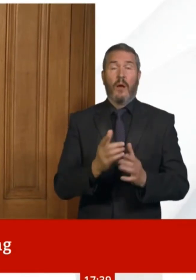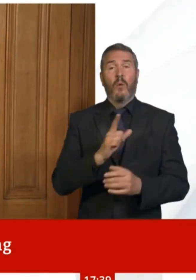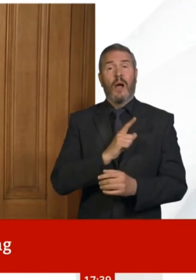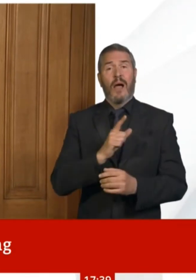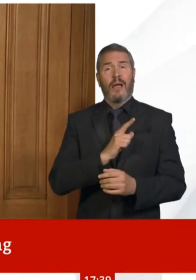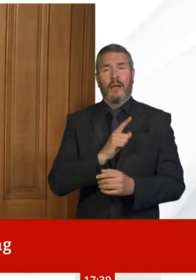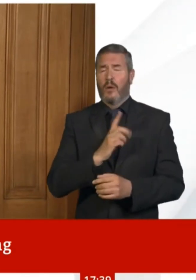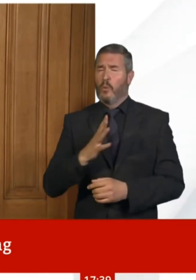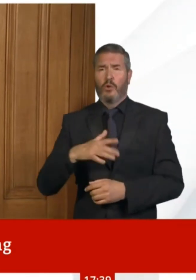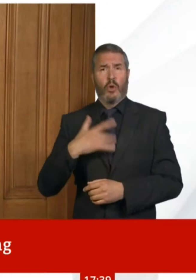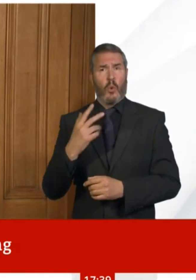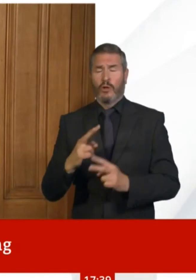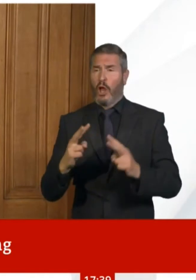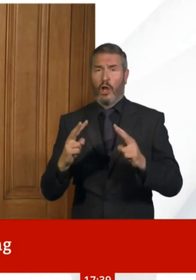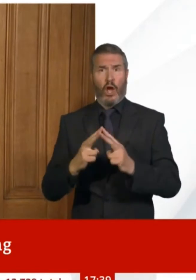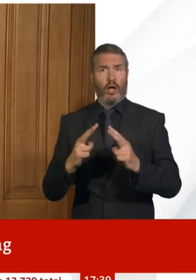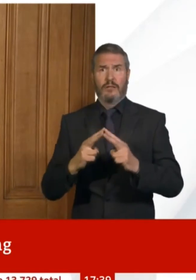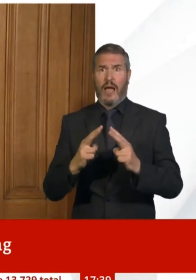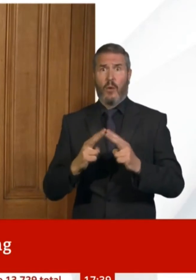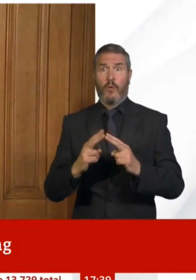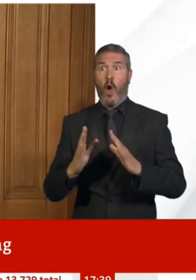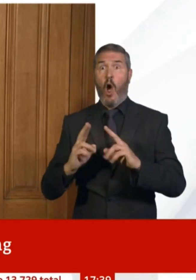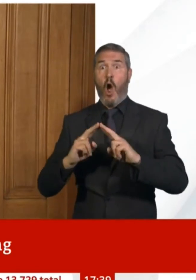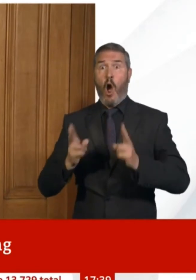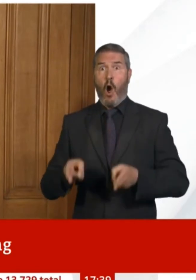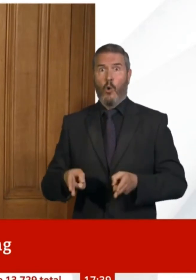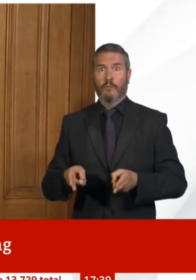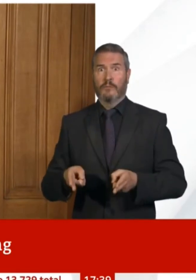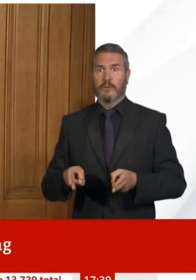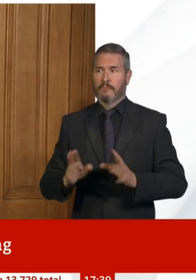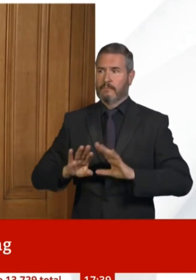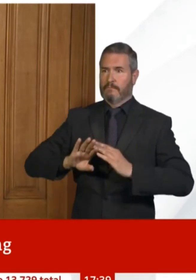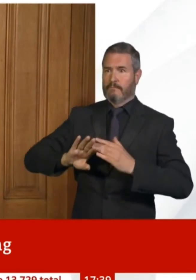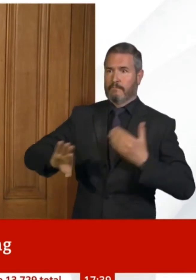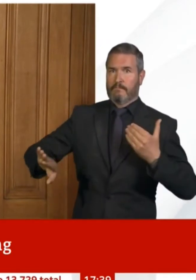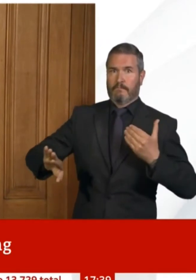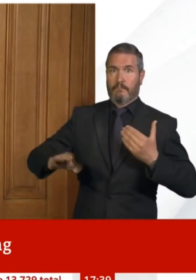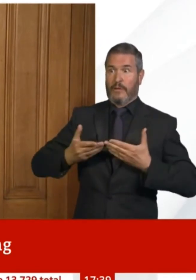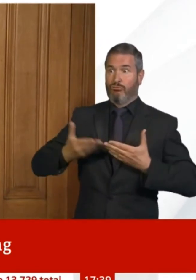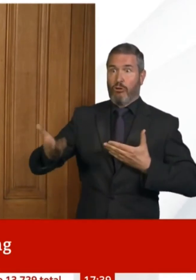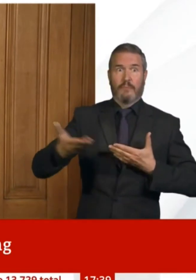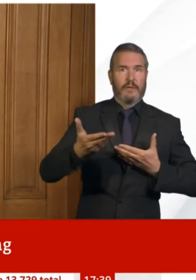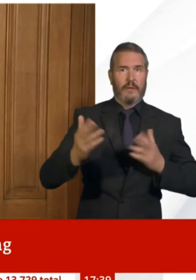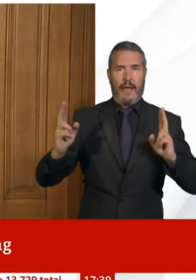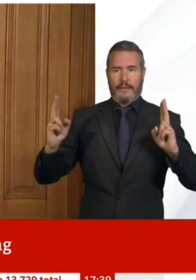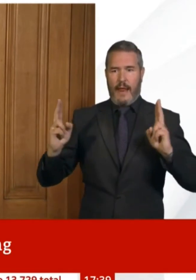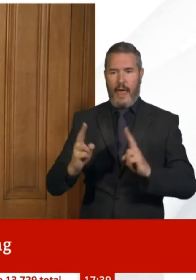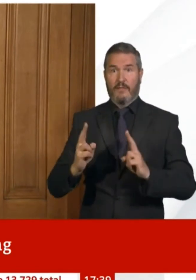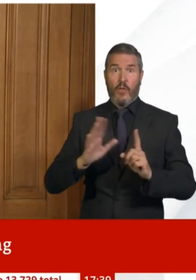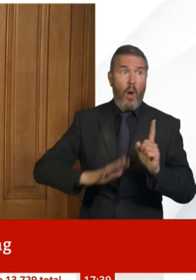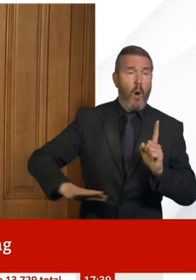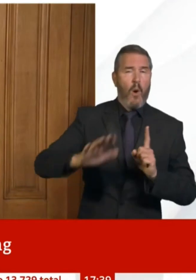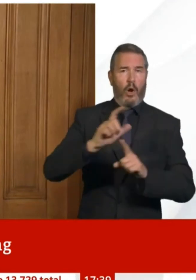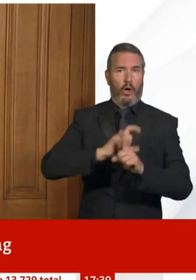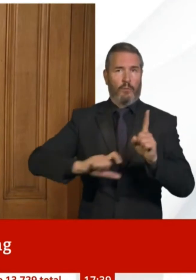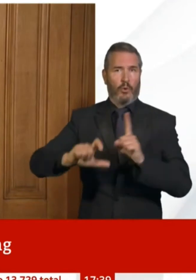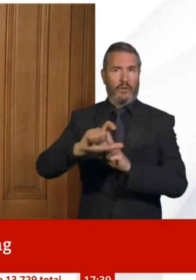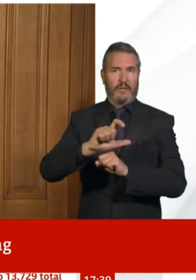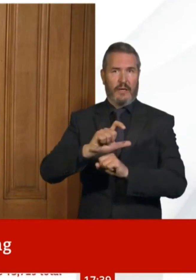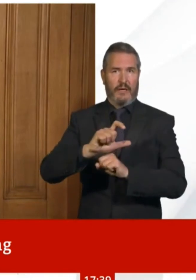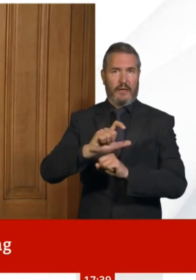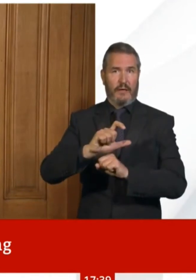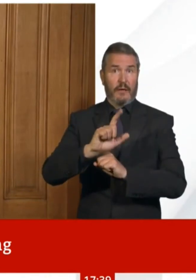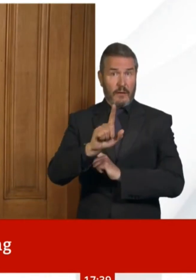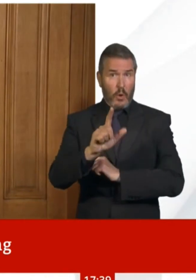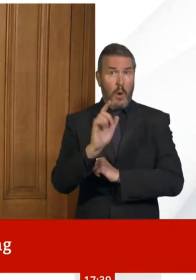contacts, particularly between households, reduce transmission, and keep the levels low across the community. So there may be